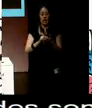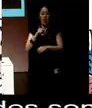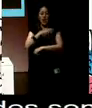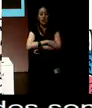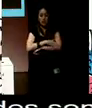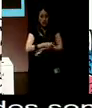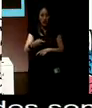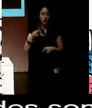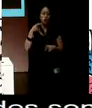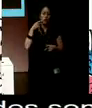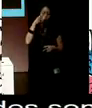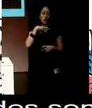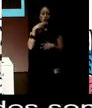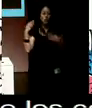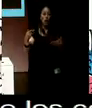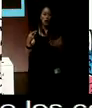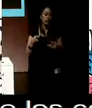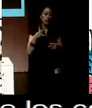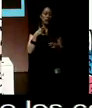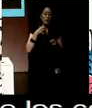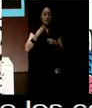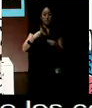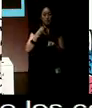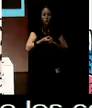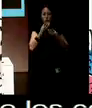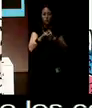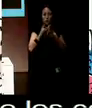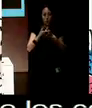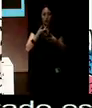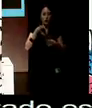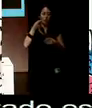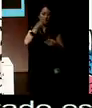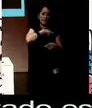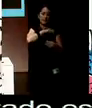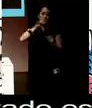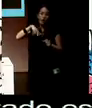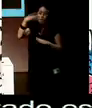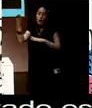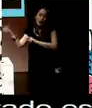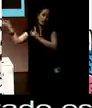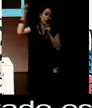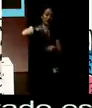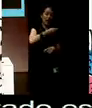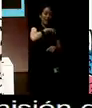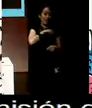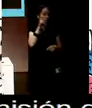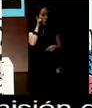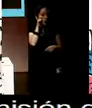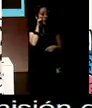Secretary is to go deeper in transmitting this information towards international